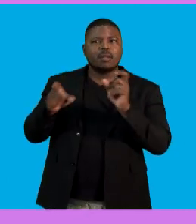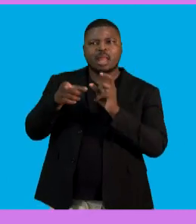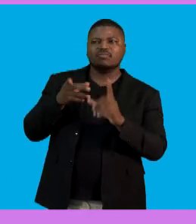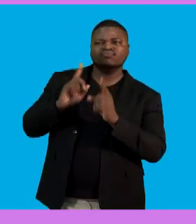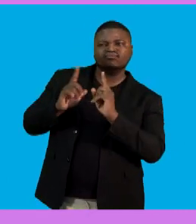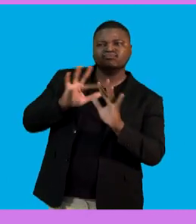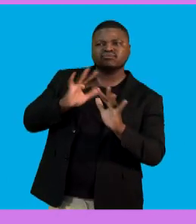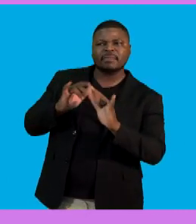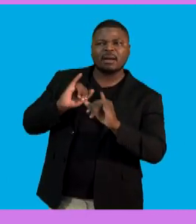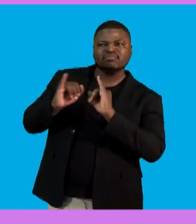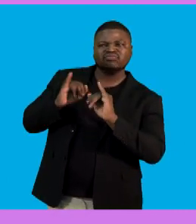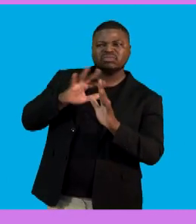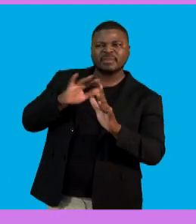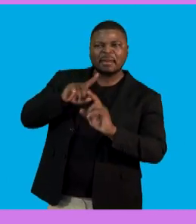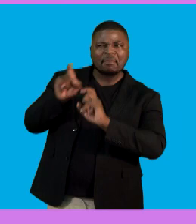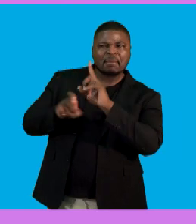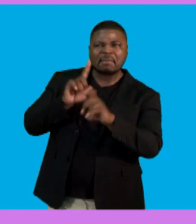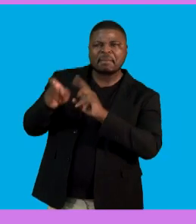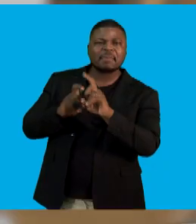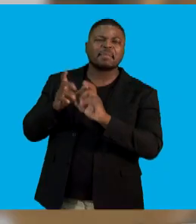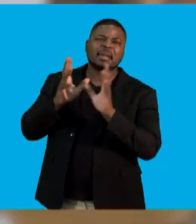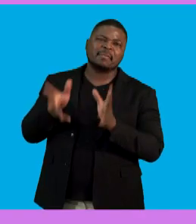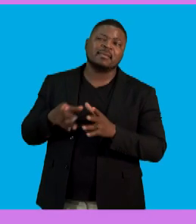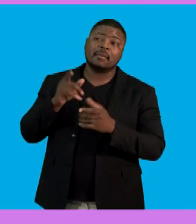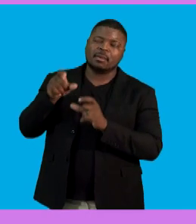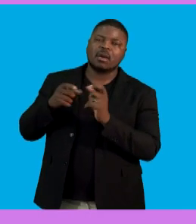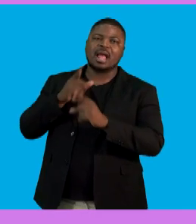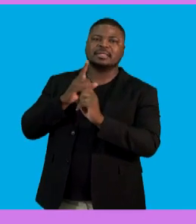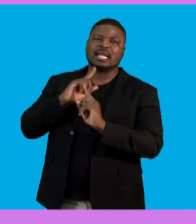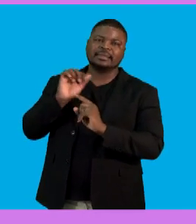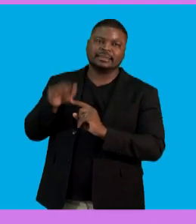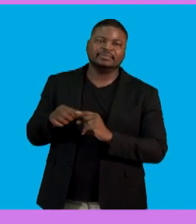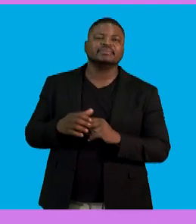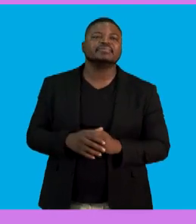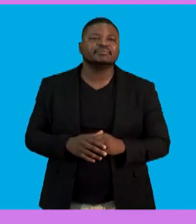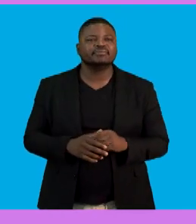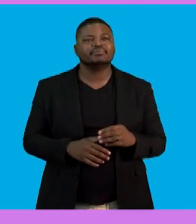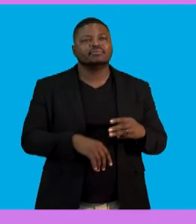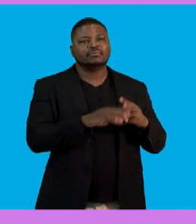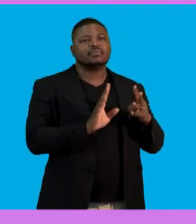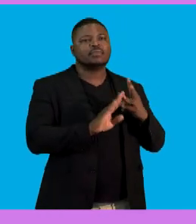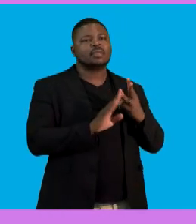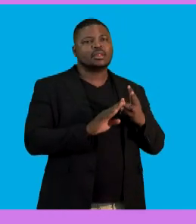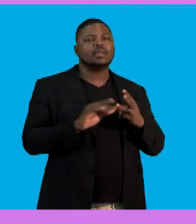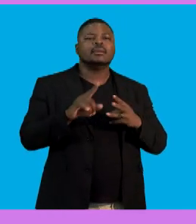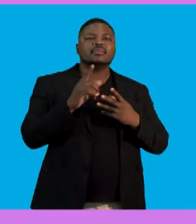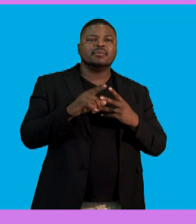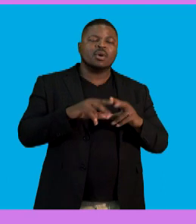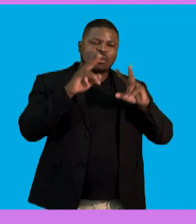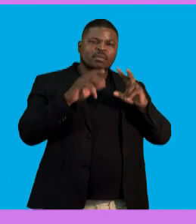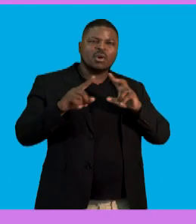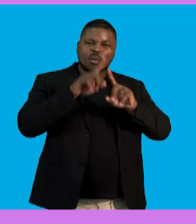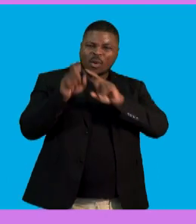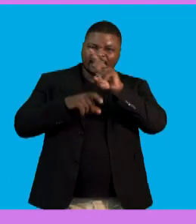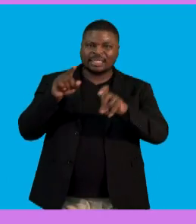and collecting their responses. And the questionnaire is a set of questions that can be used for